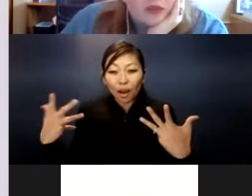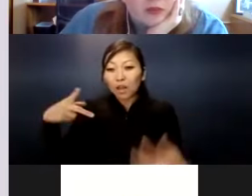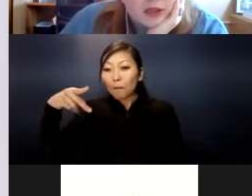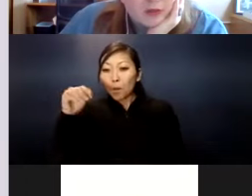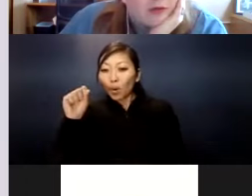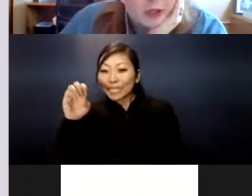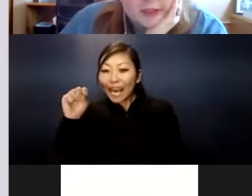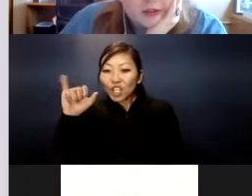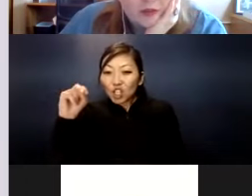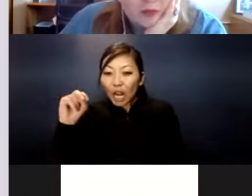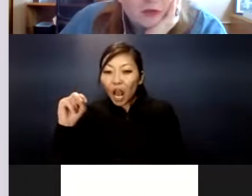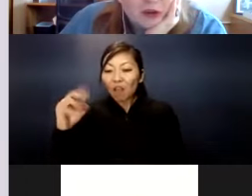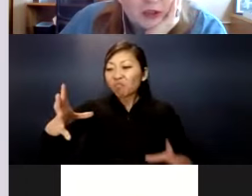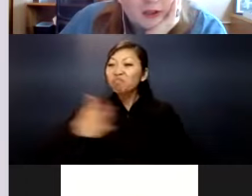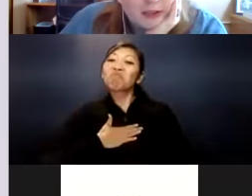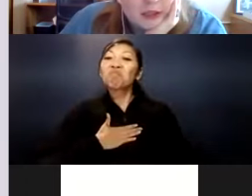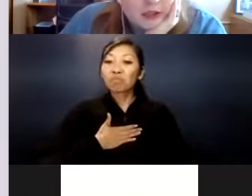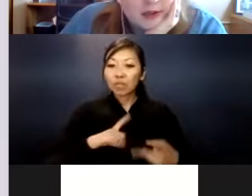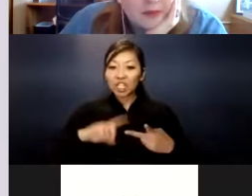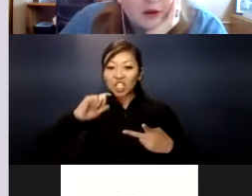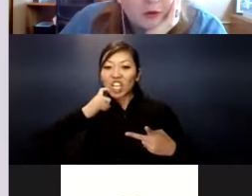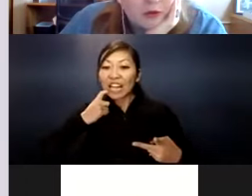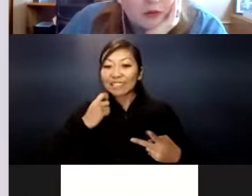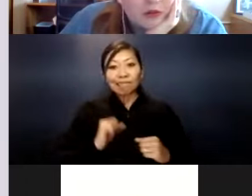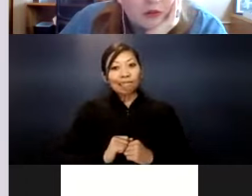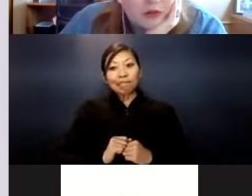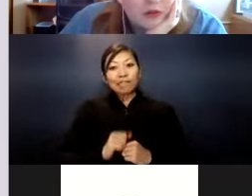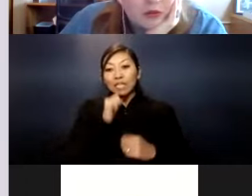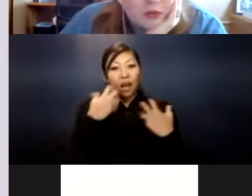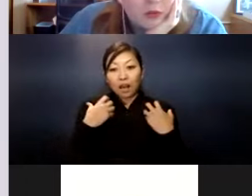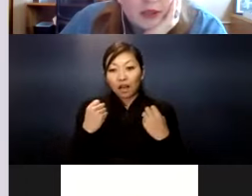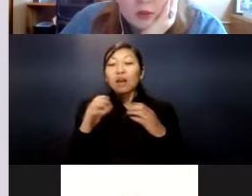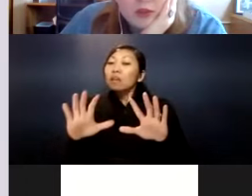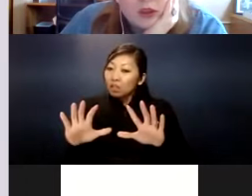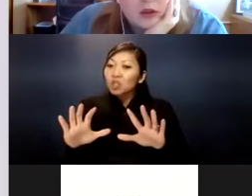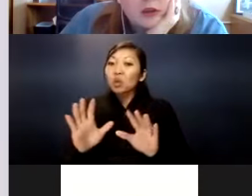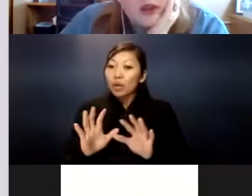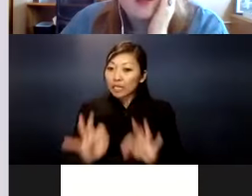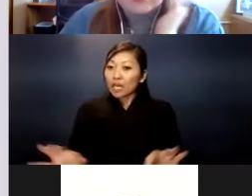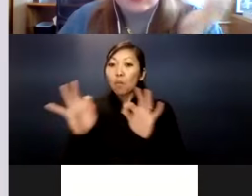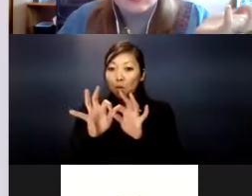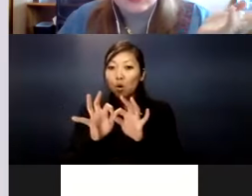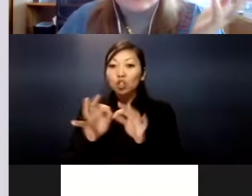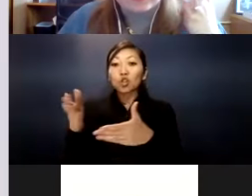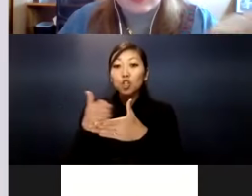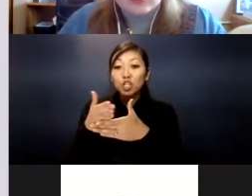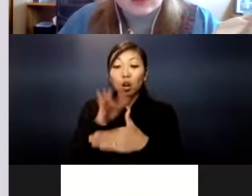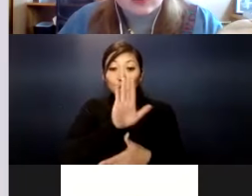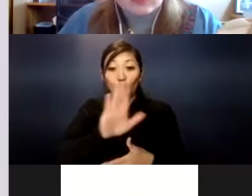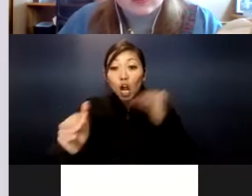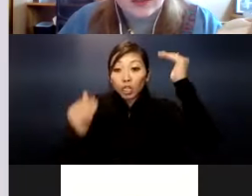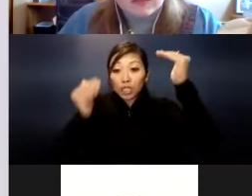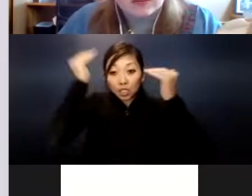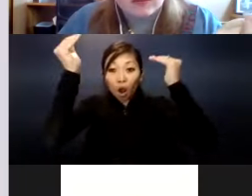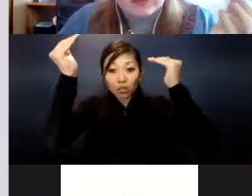think it is really important just to be very clear about what you think. As an adult, as the adult